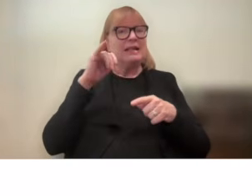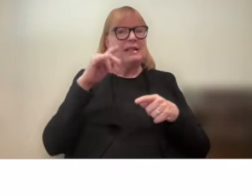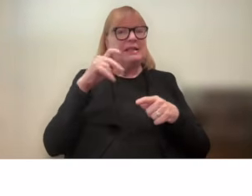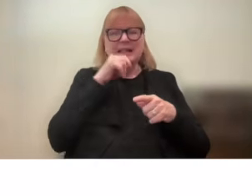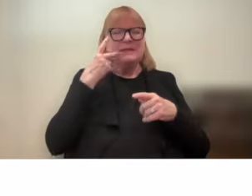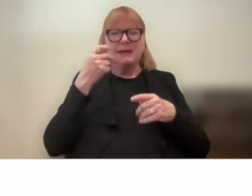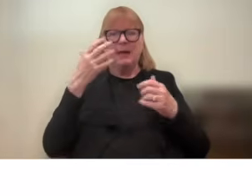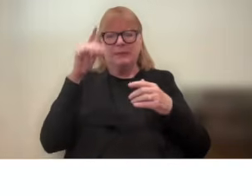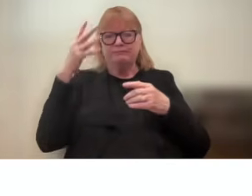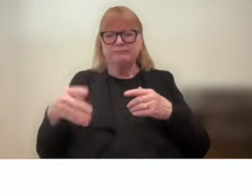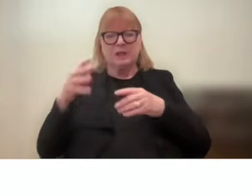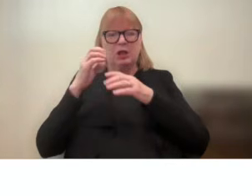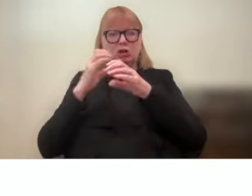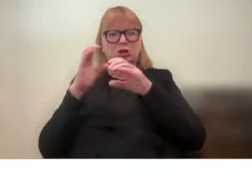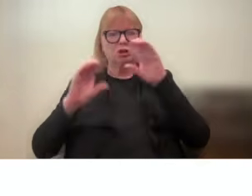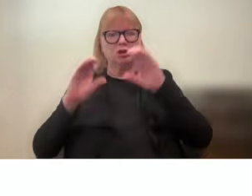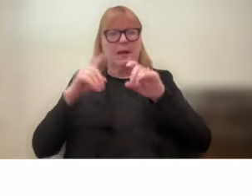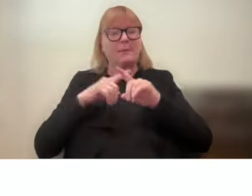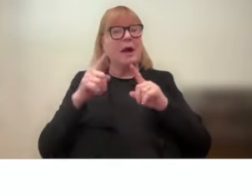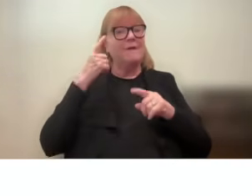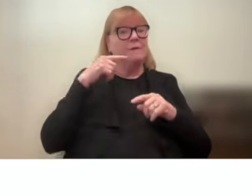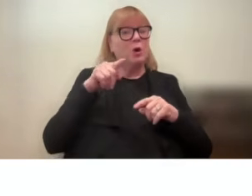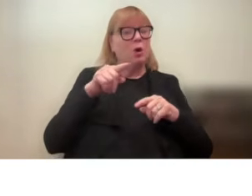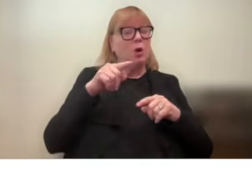chat, but the For You page is